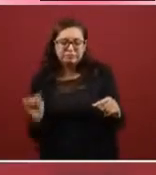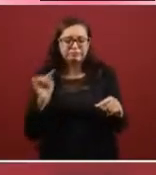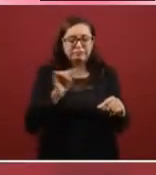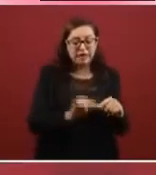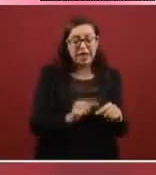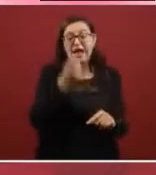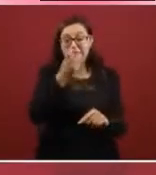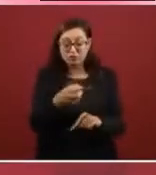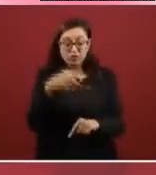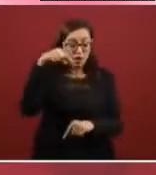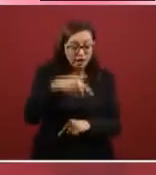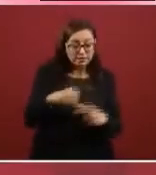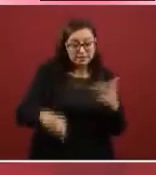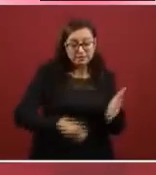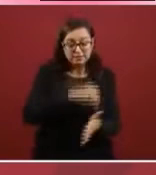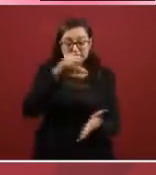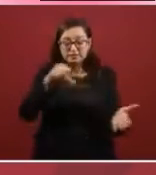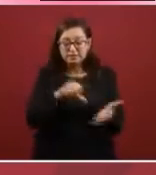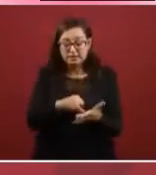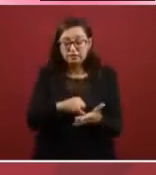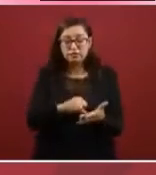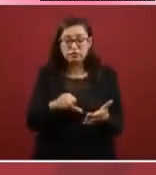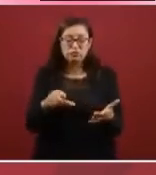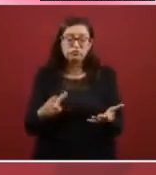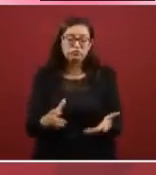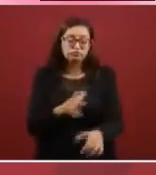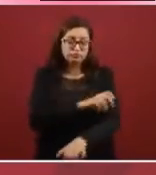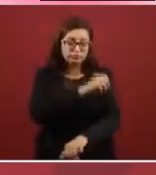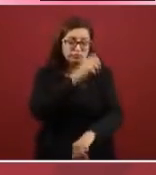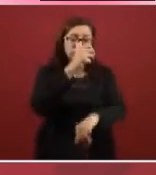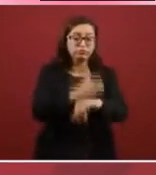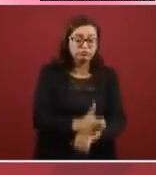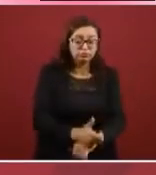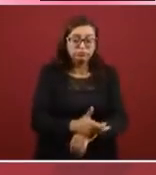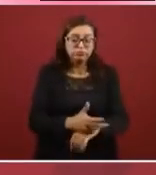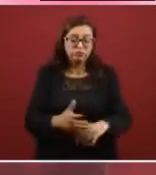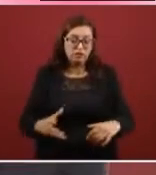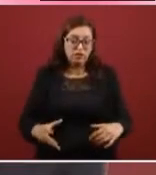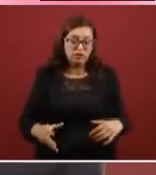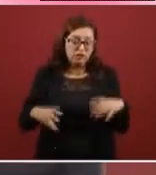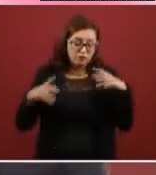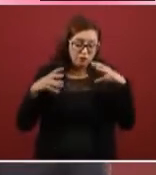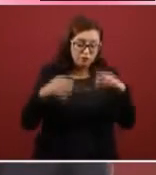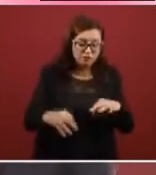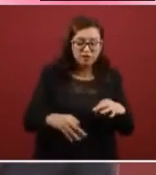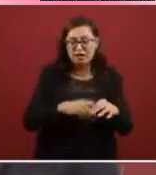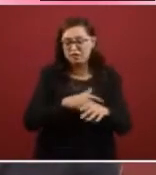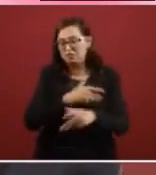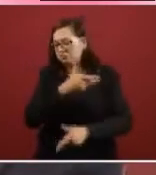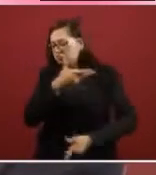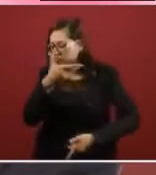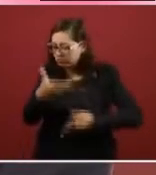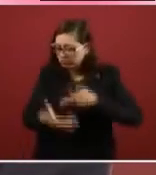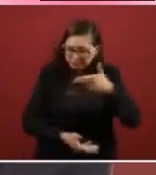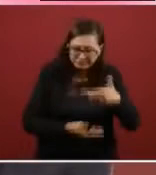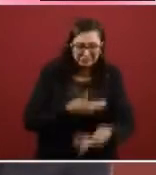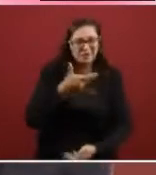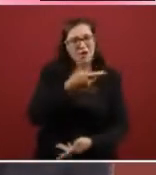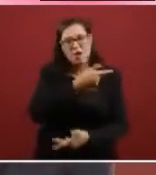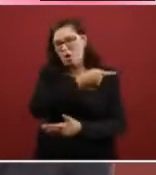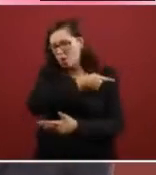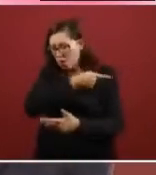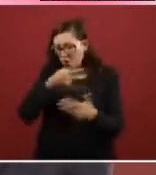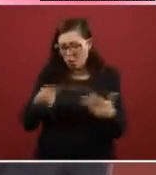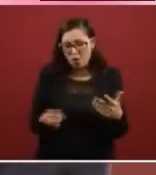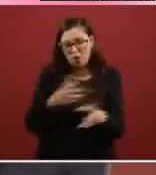instalar, establecer install or establish servicios. All the services es decir, that is to say,